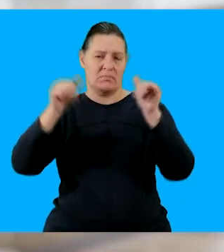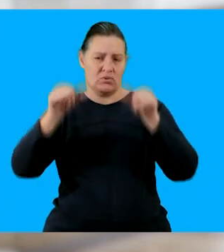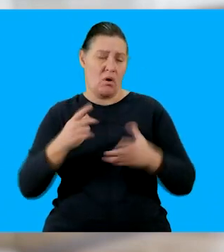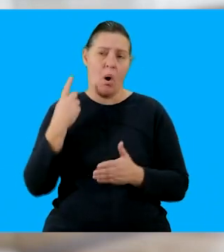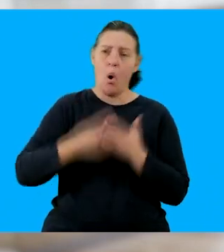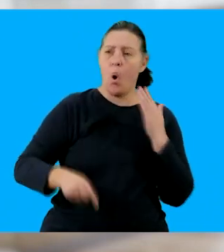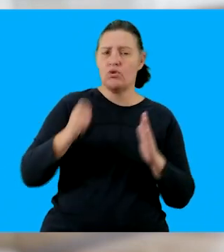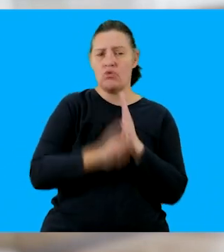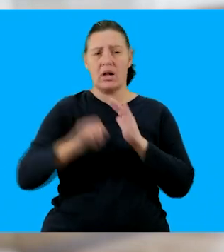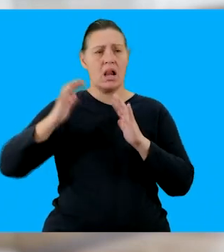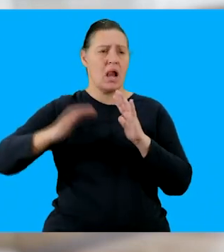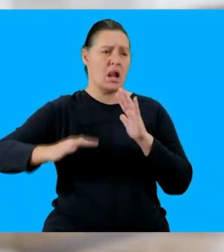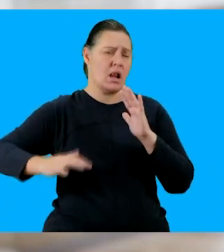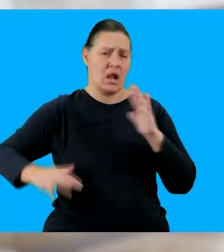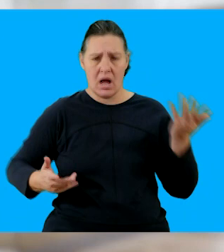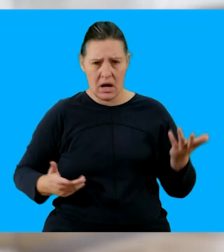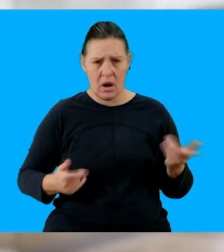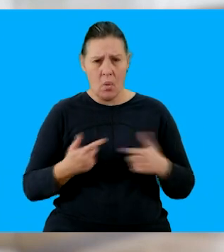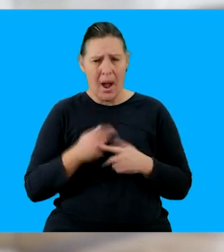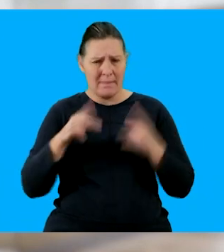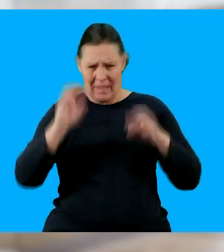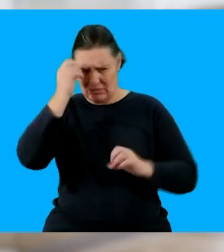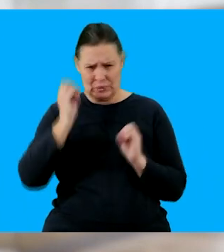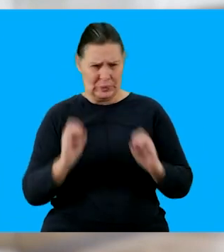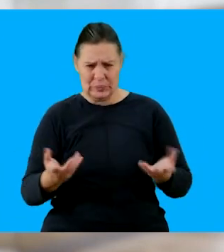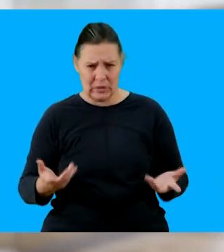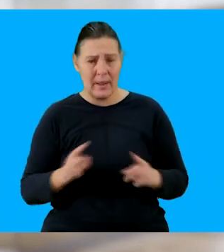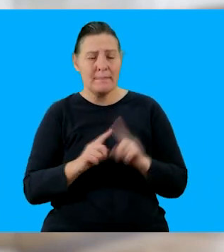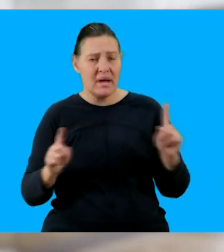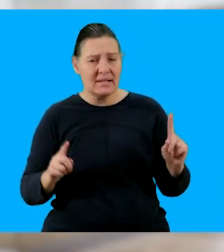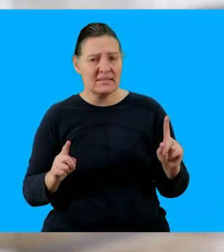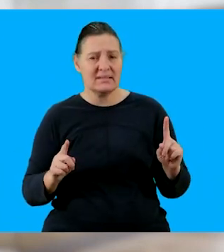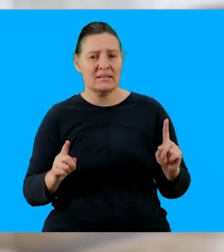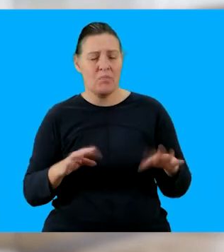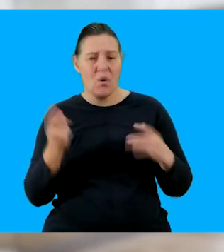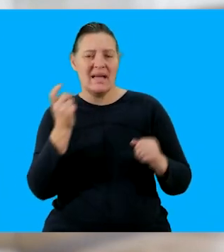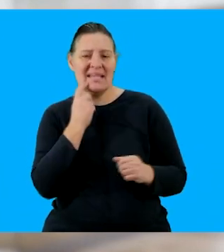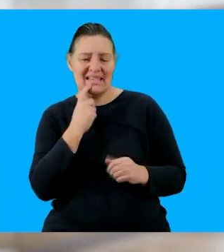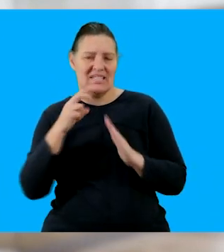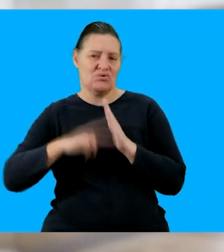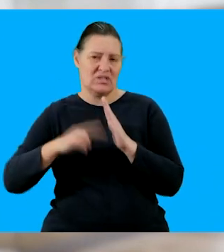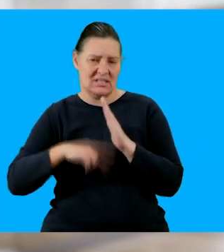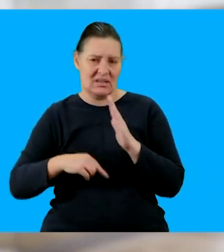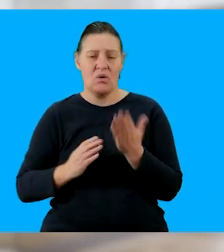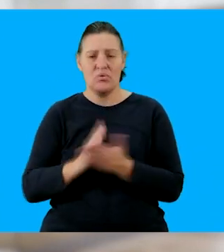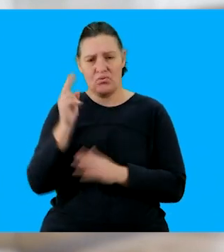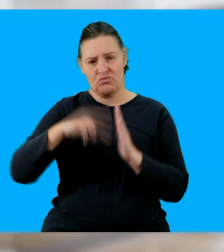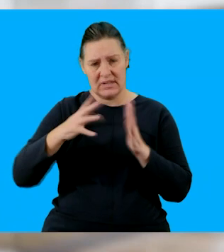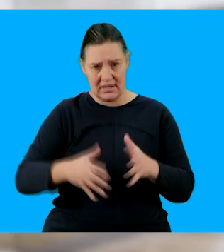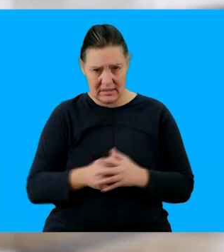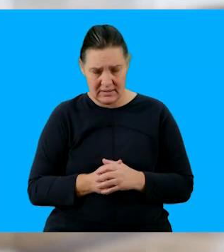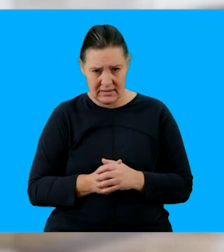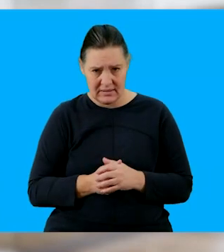cannot just write many information on the poster because people won't be interested, but it must be easily read by the reader.